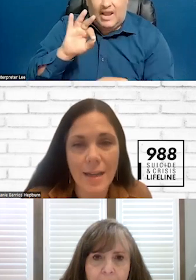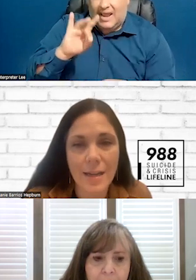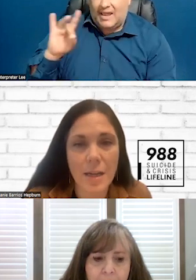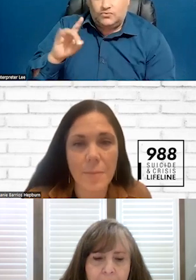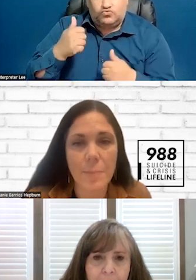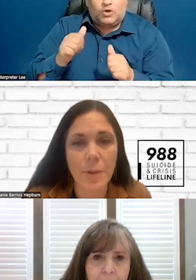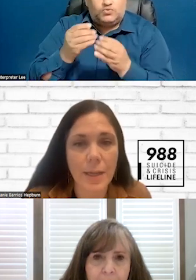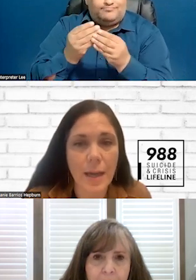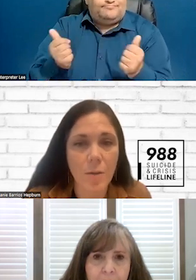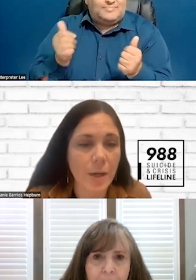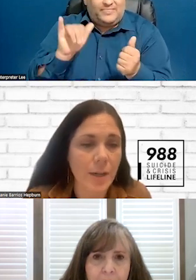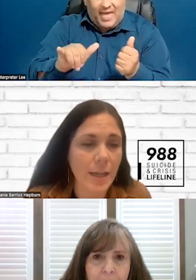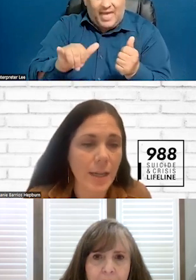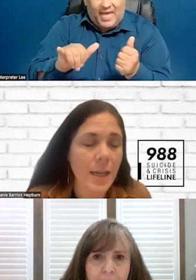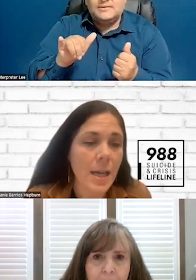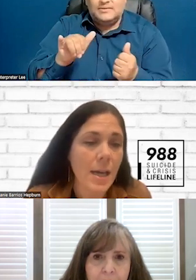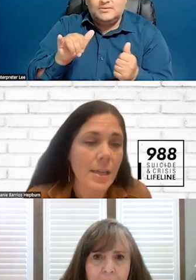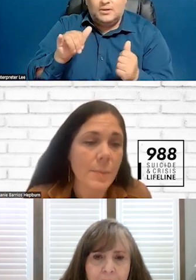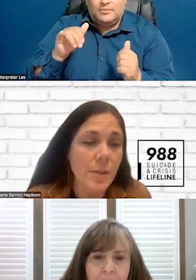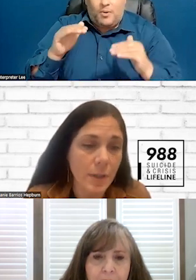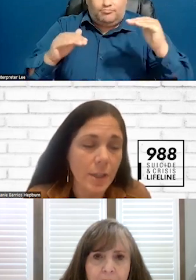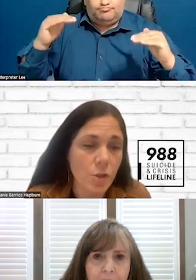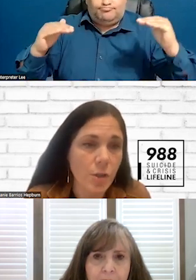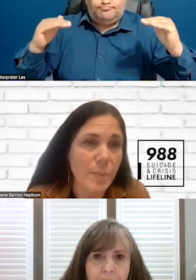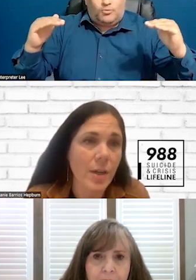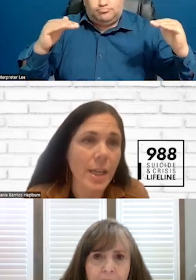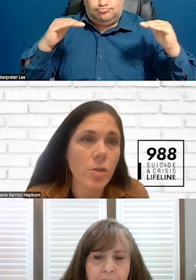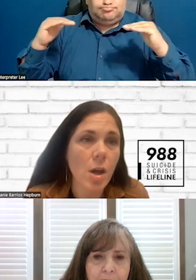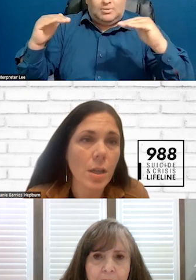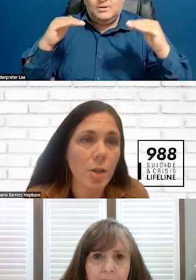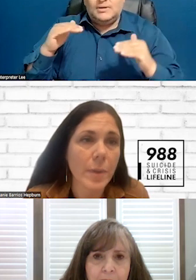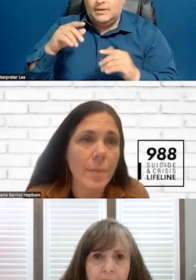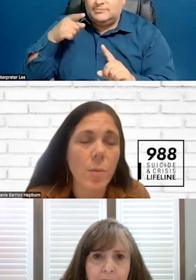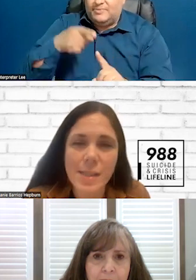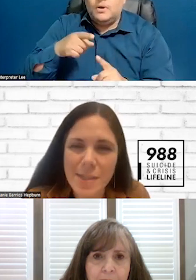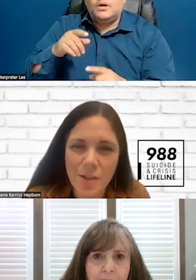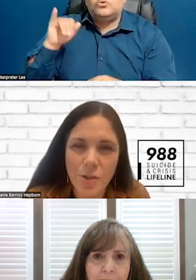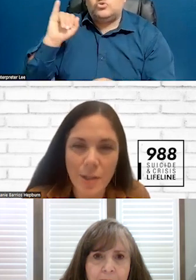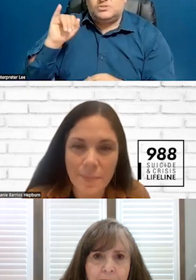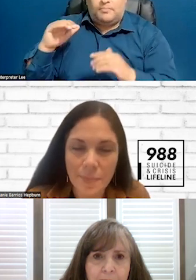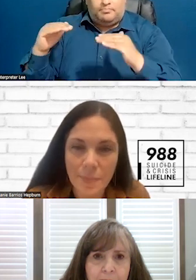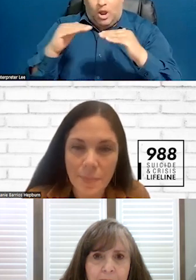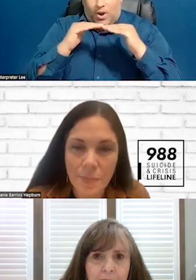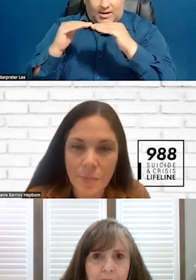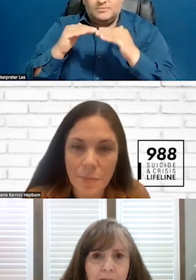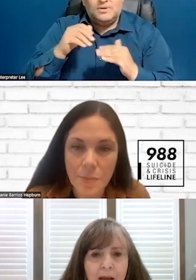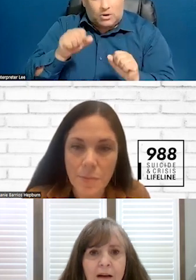remedy that in building out parity, specifically insurance parity. Can you talk a little bit about what some states are doing?